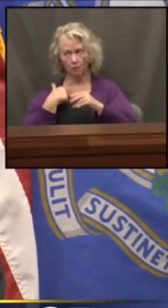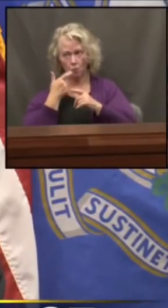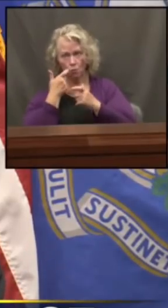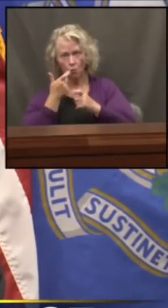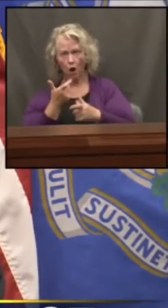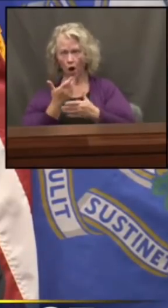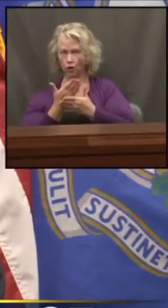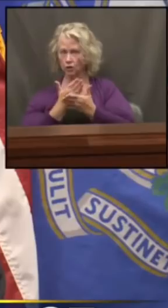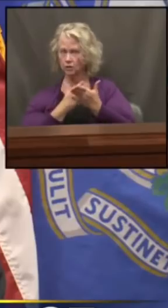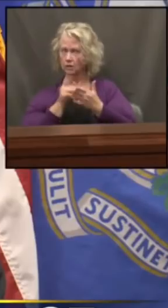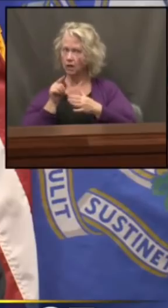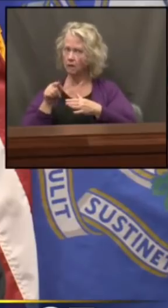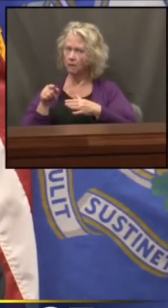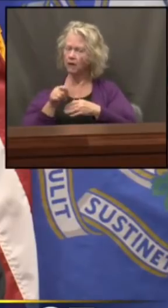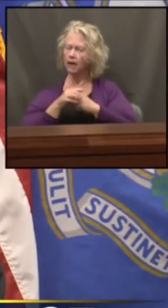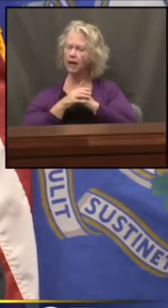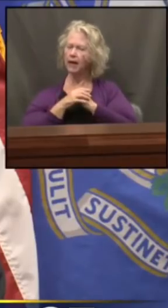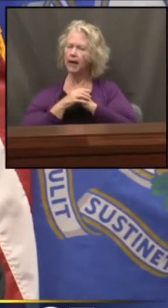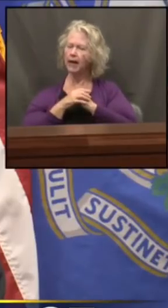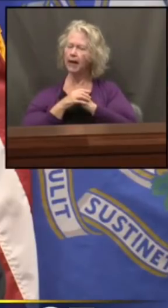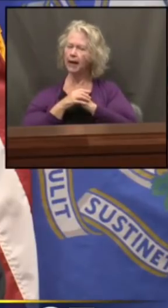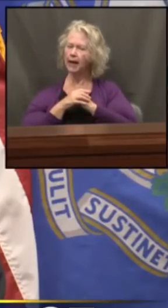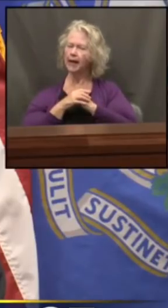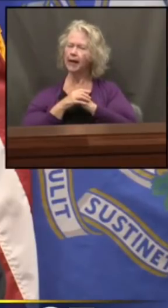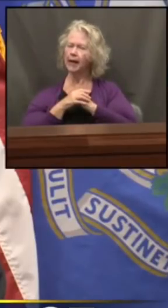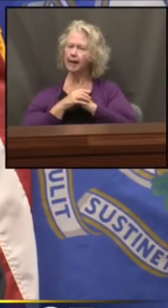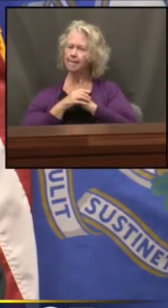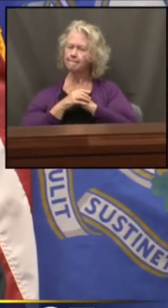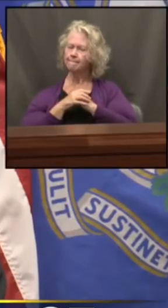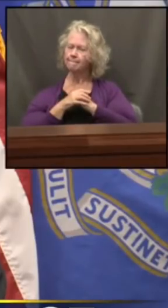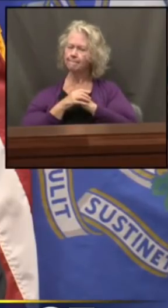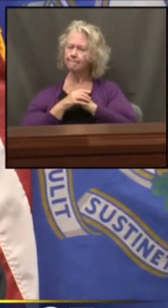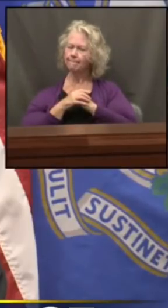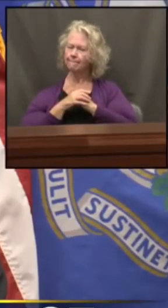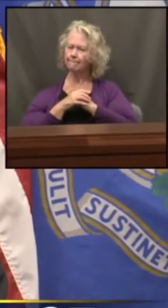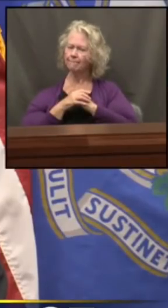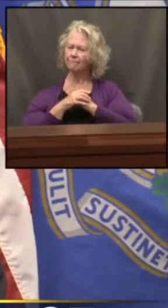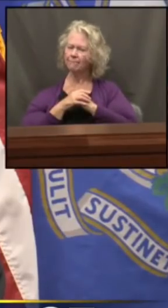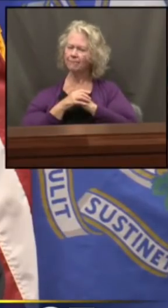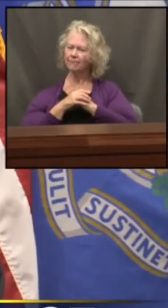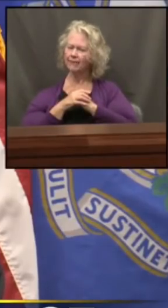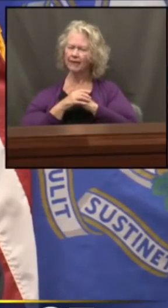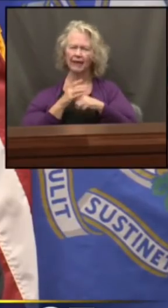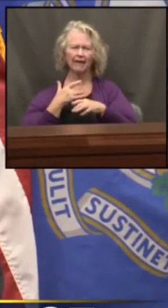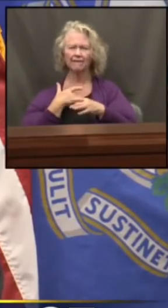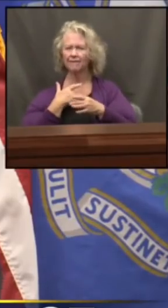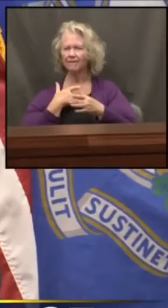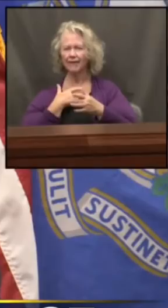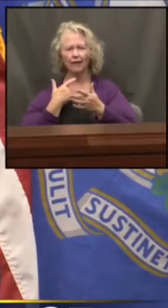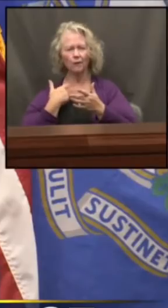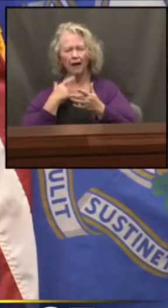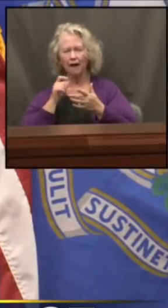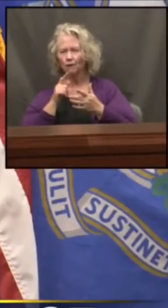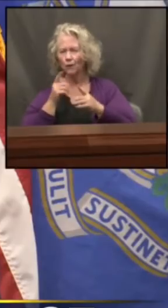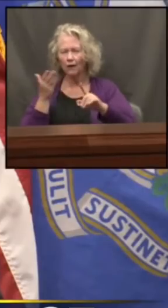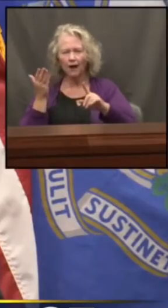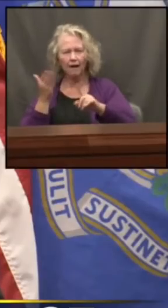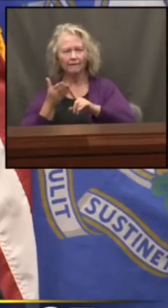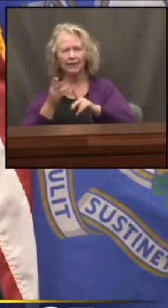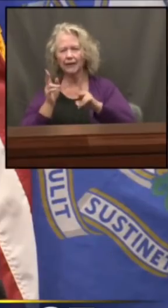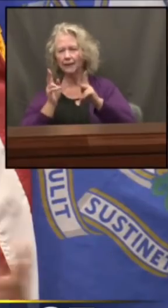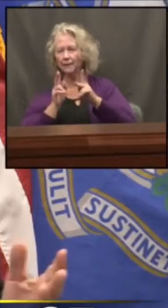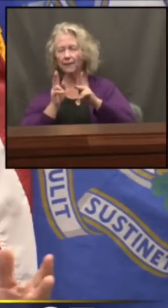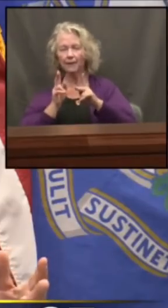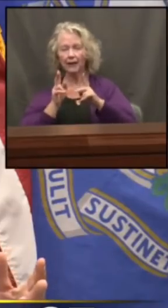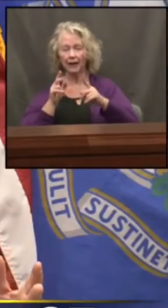as I was driving around. And I've got to do a better job of trying to convince people these